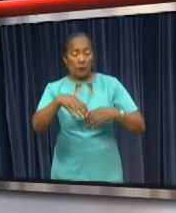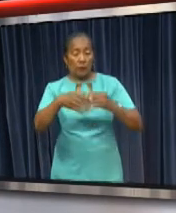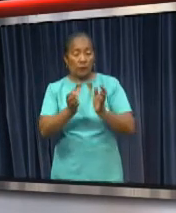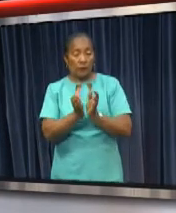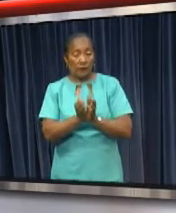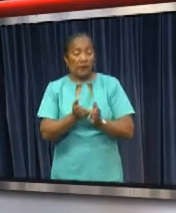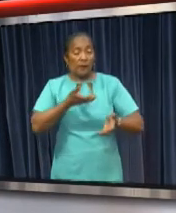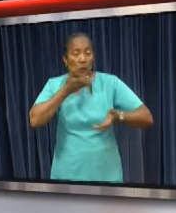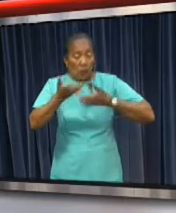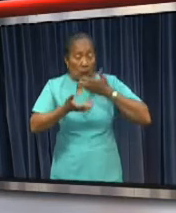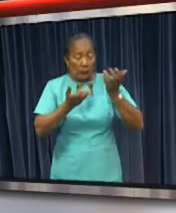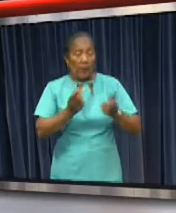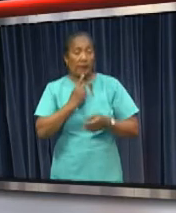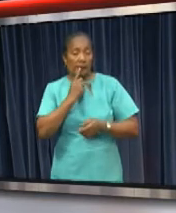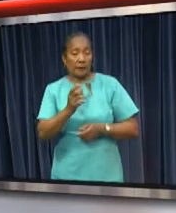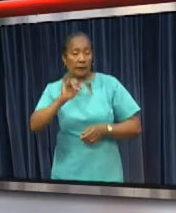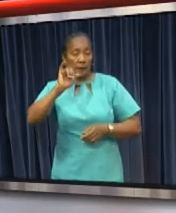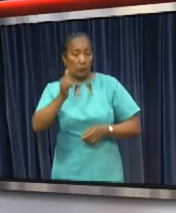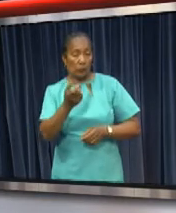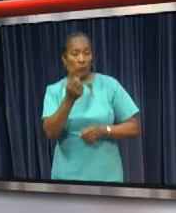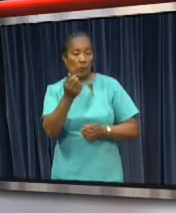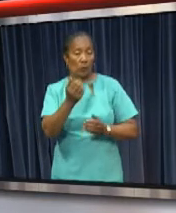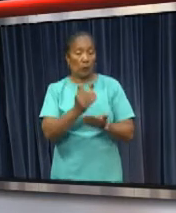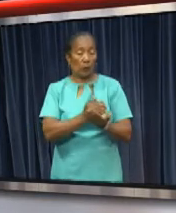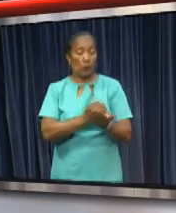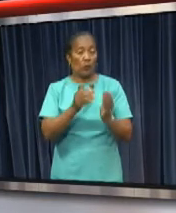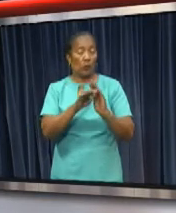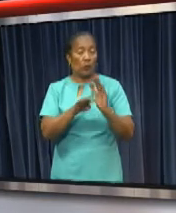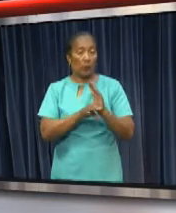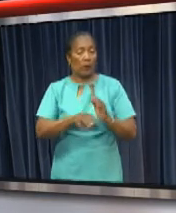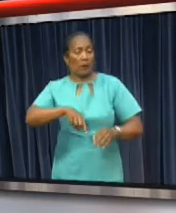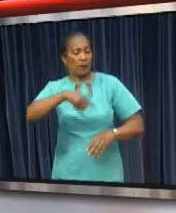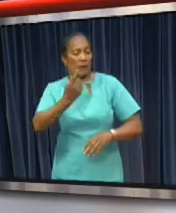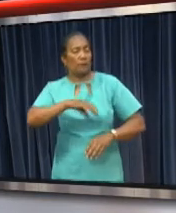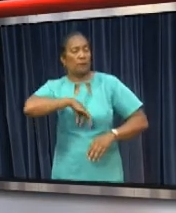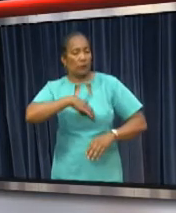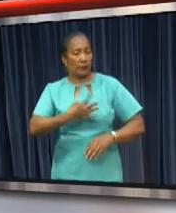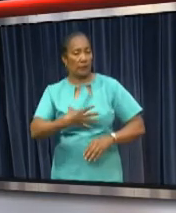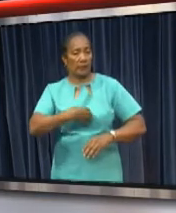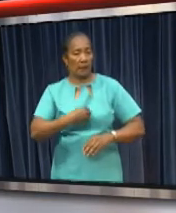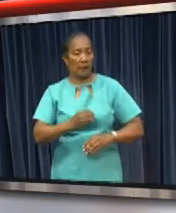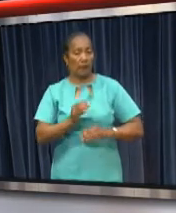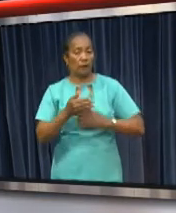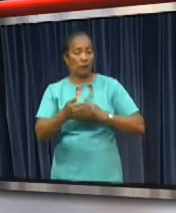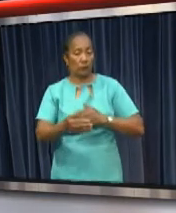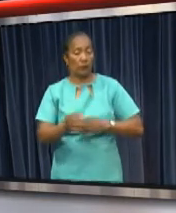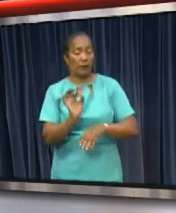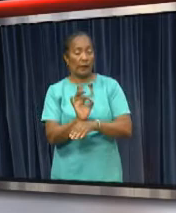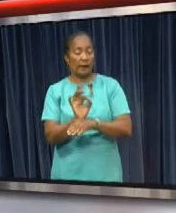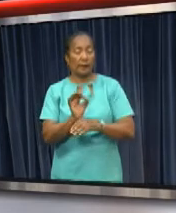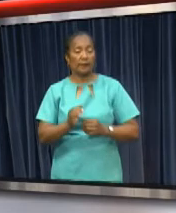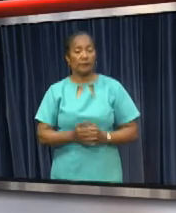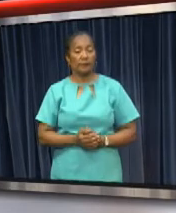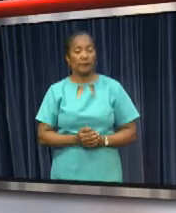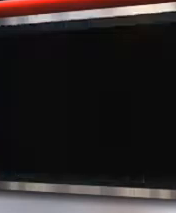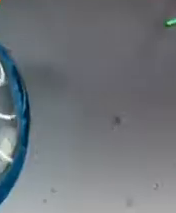conference is that the revaluation program will bring many more benefits for the teachers